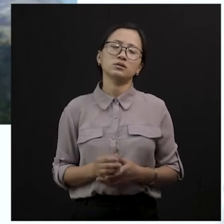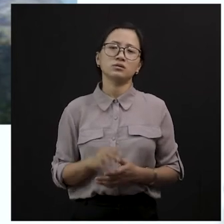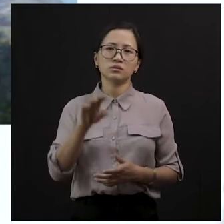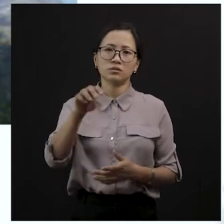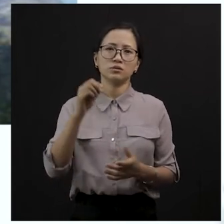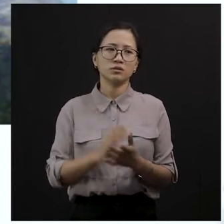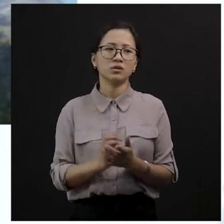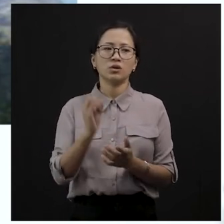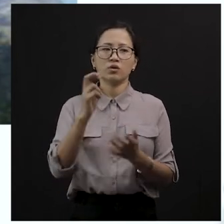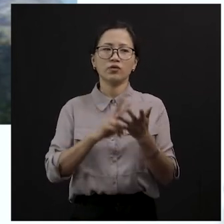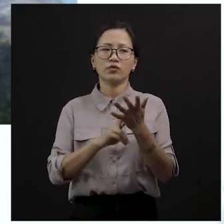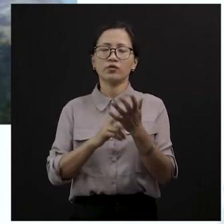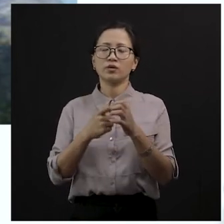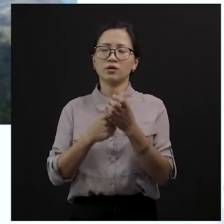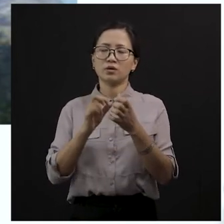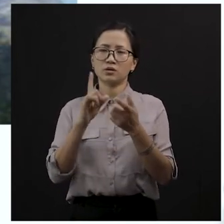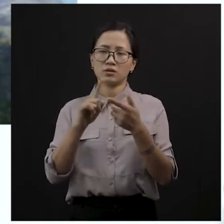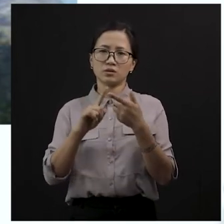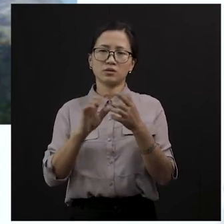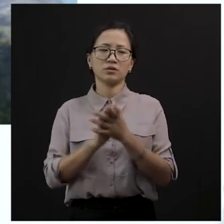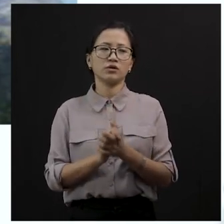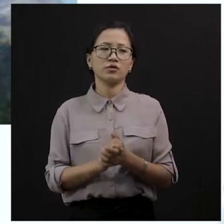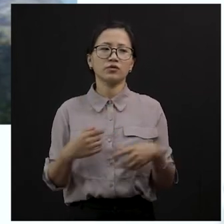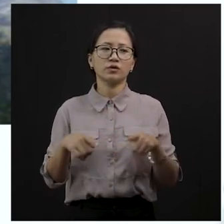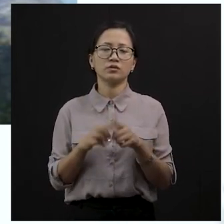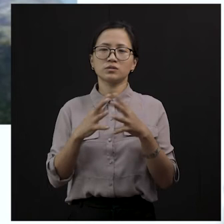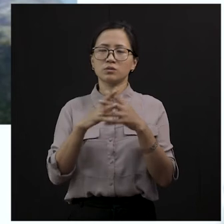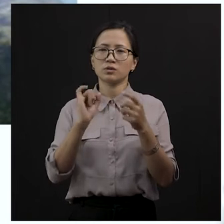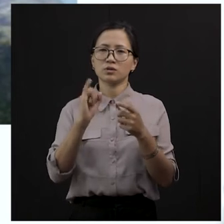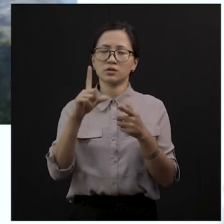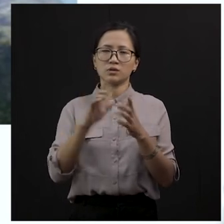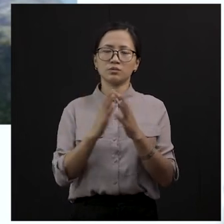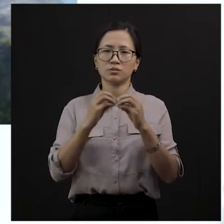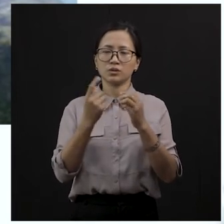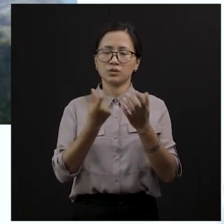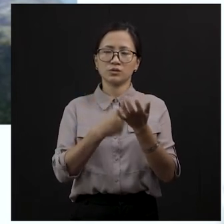by Orville and Wilbur Wright, okay?